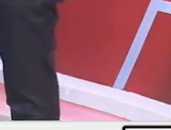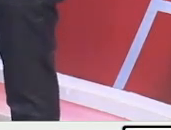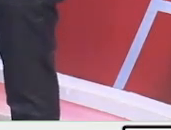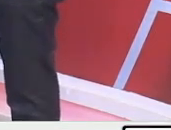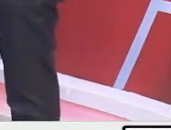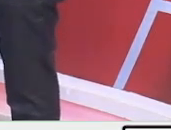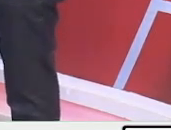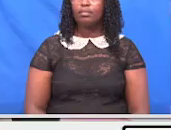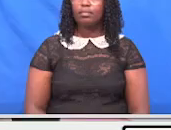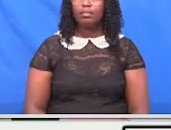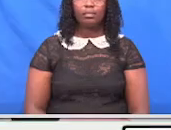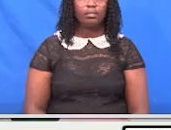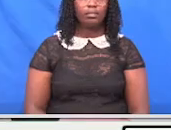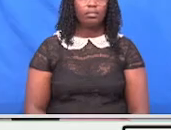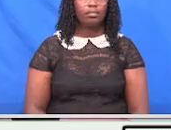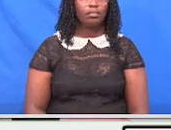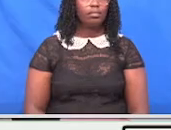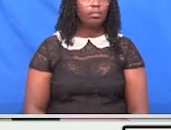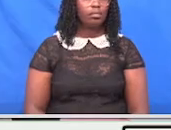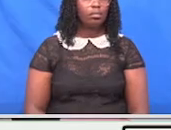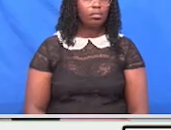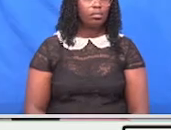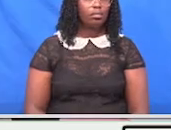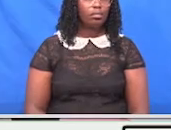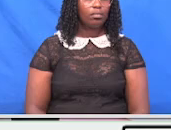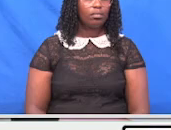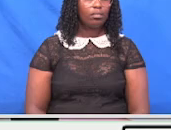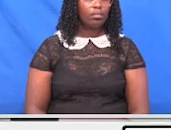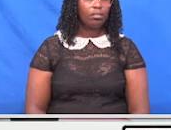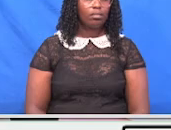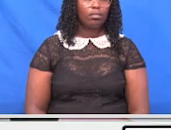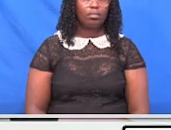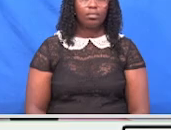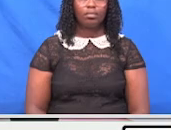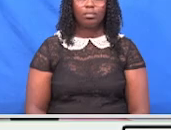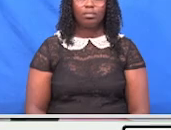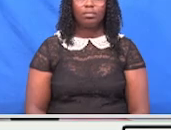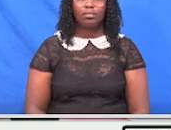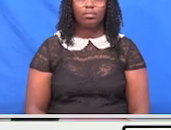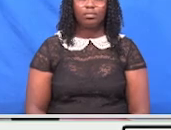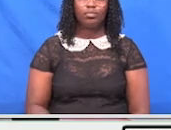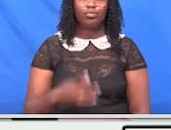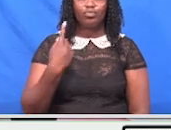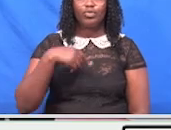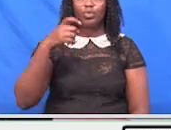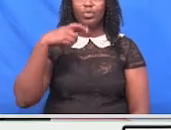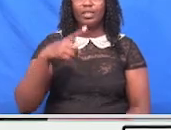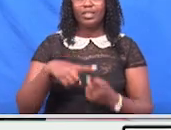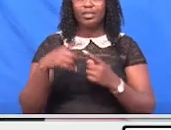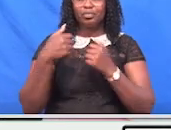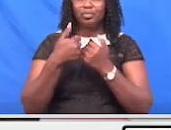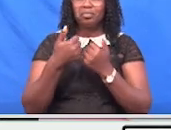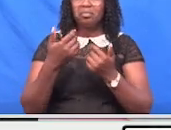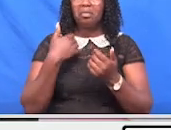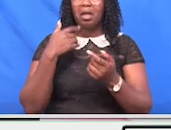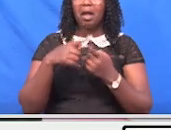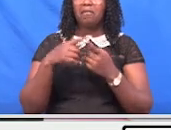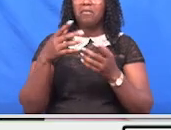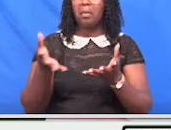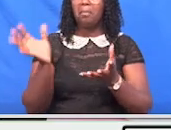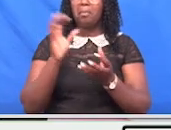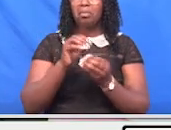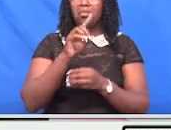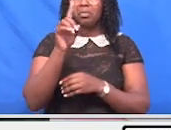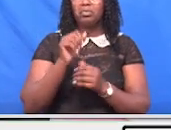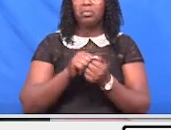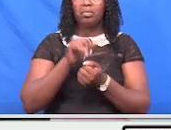Rule 114, so we don't need to stress ourselves with that. So it's application for preliminary advice. So the